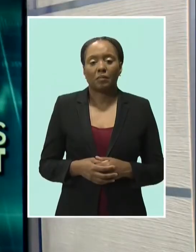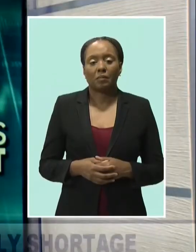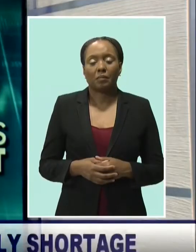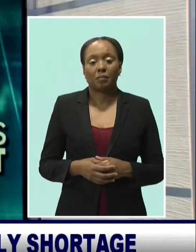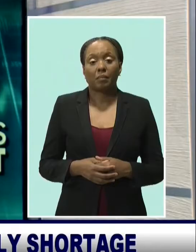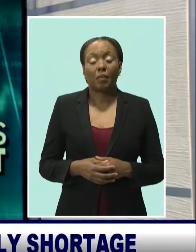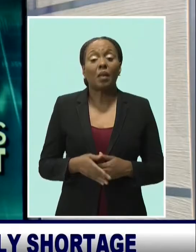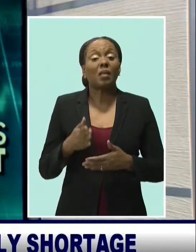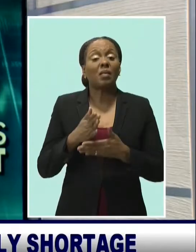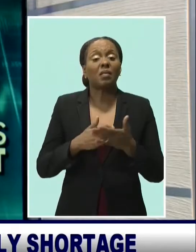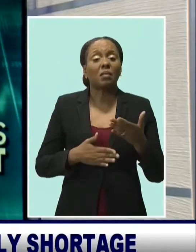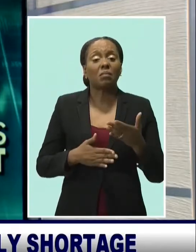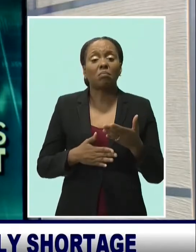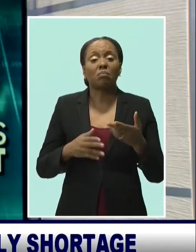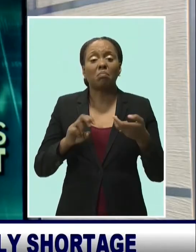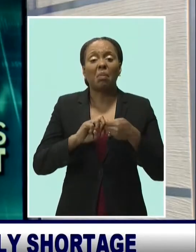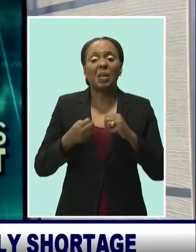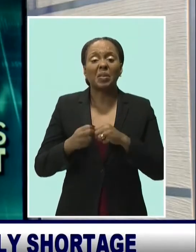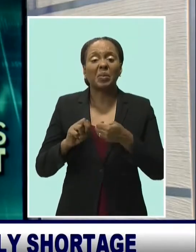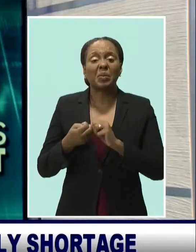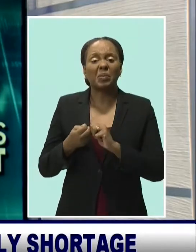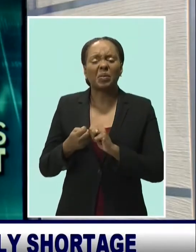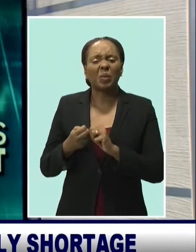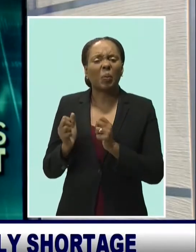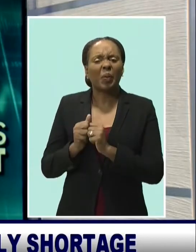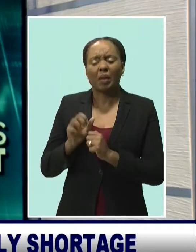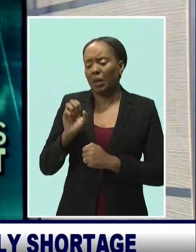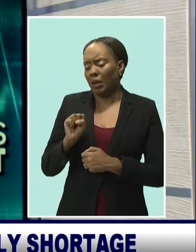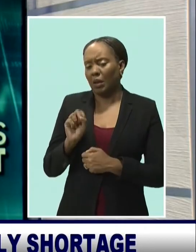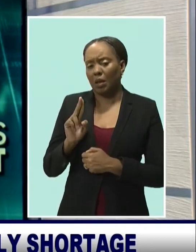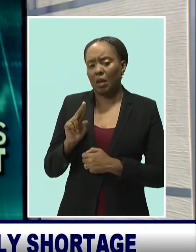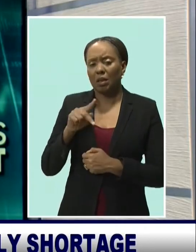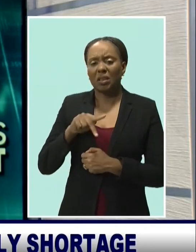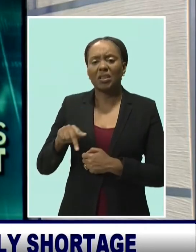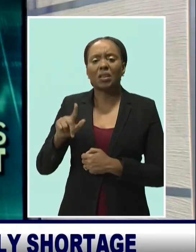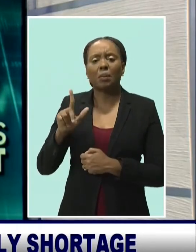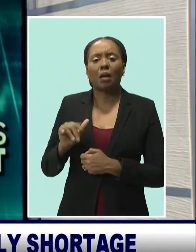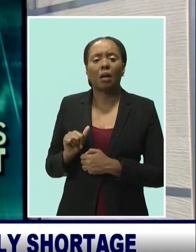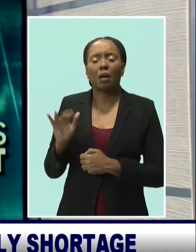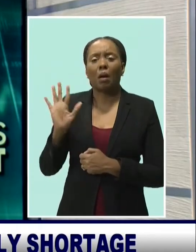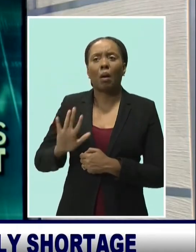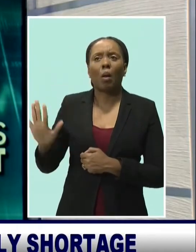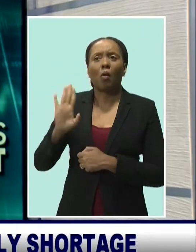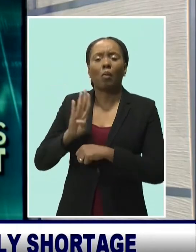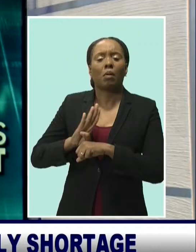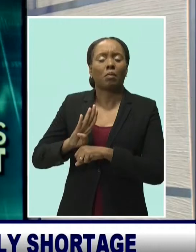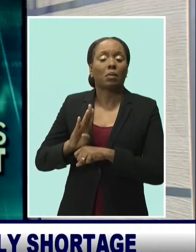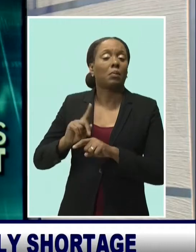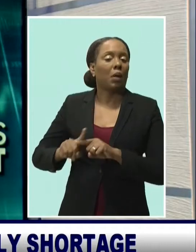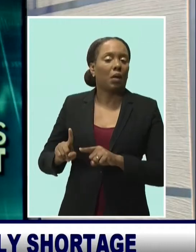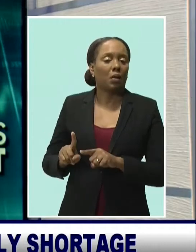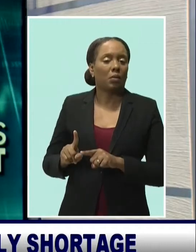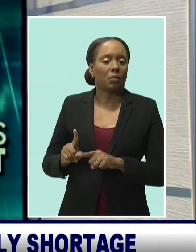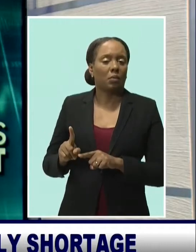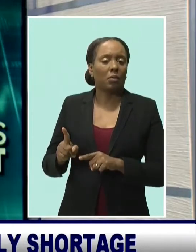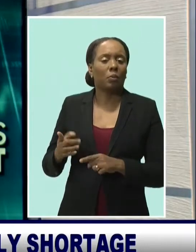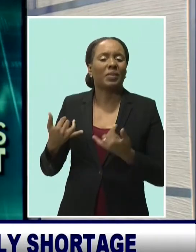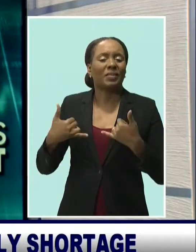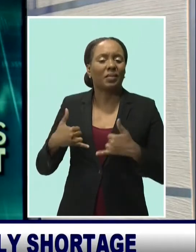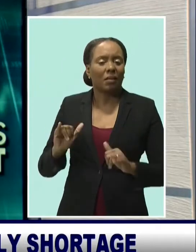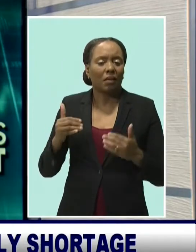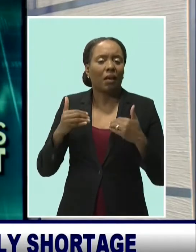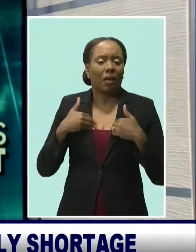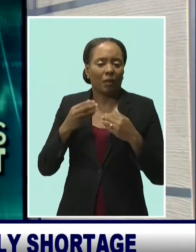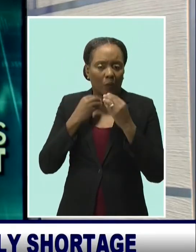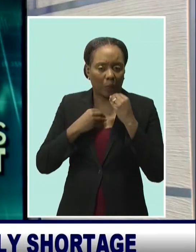While there have been some supply issues across different sectors on the island, there's no major food shortage in Barbados. This from President of the